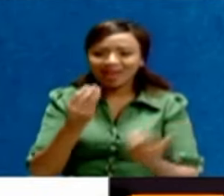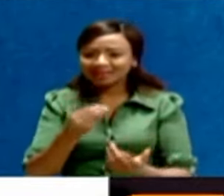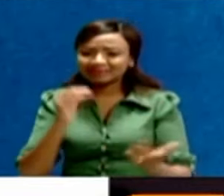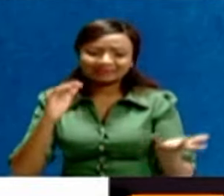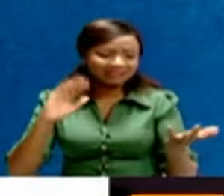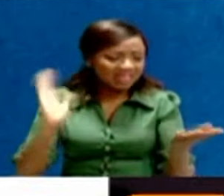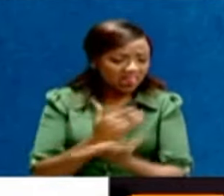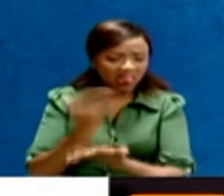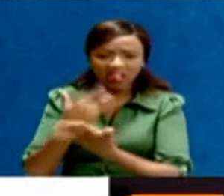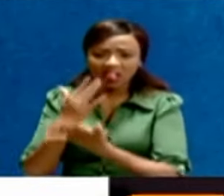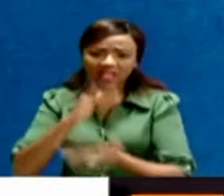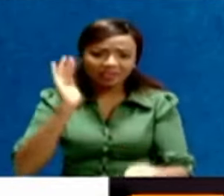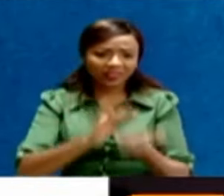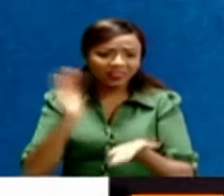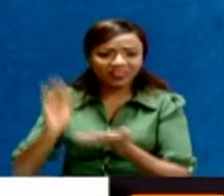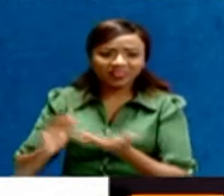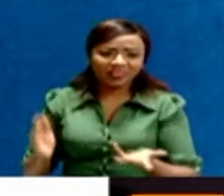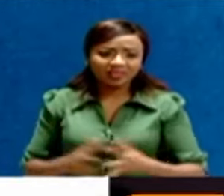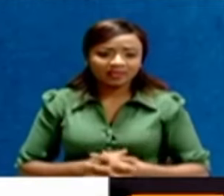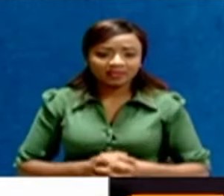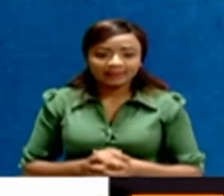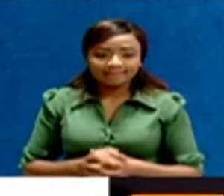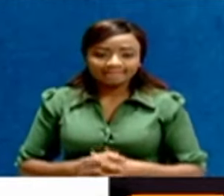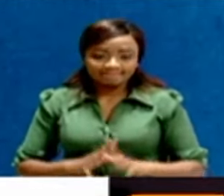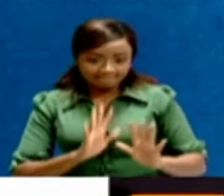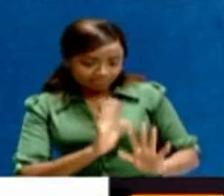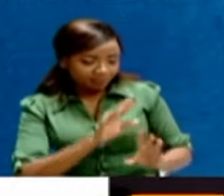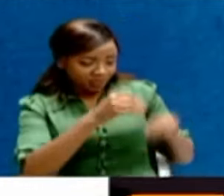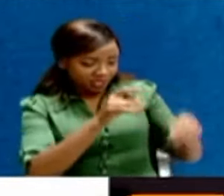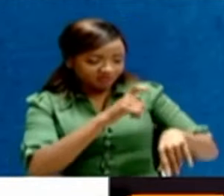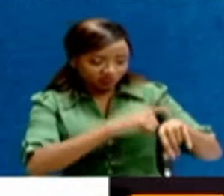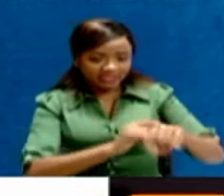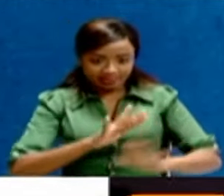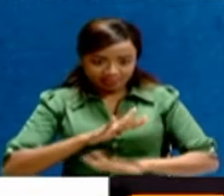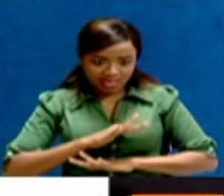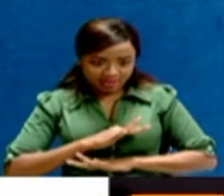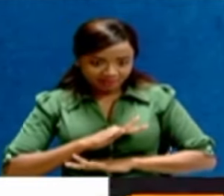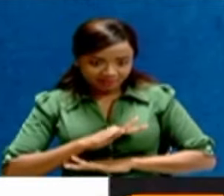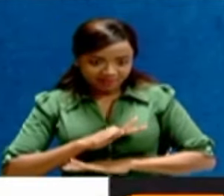million from Narok. You Senator, take away more money Senator from Adama, I have given you sufficient time.